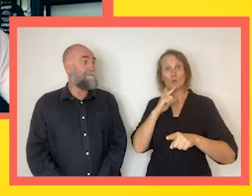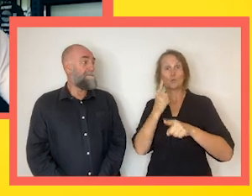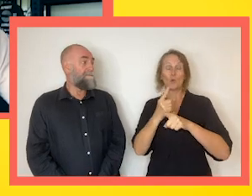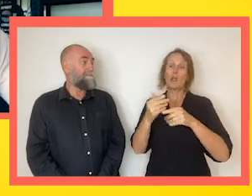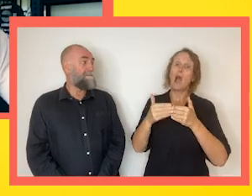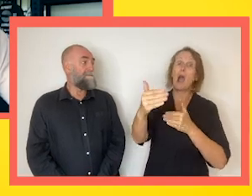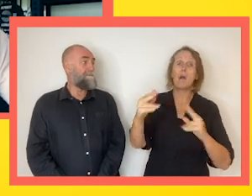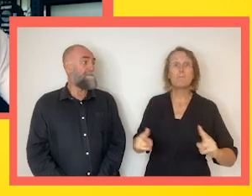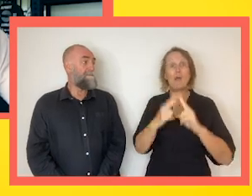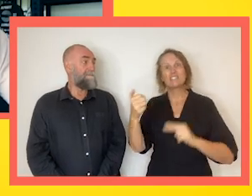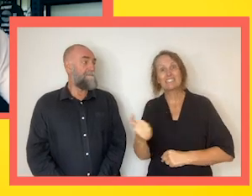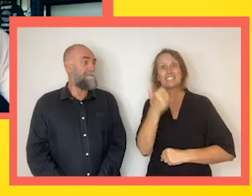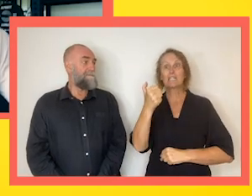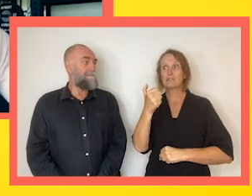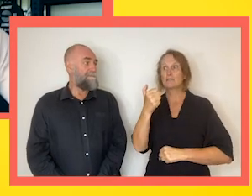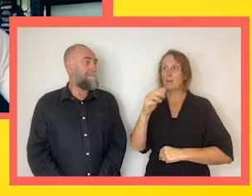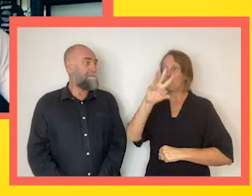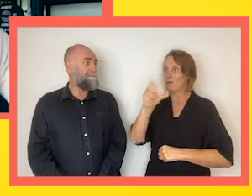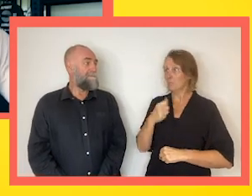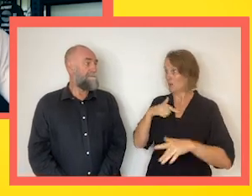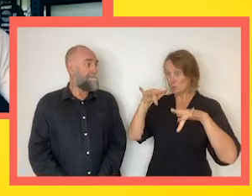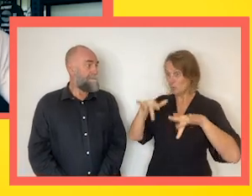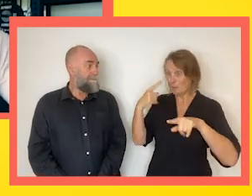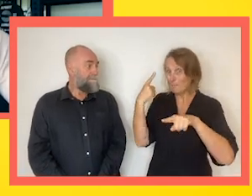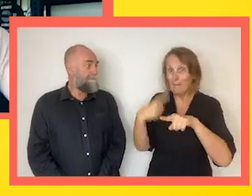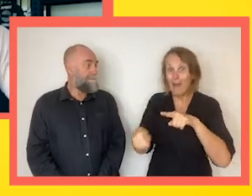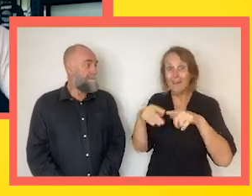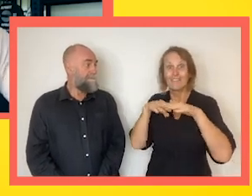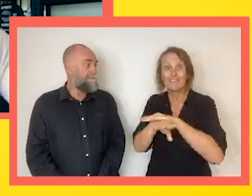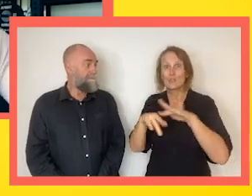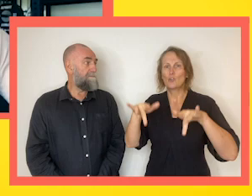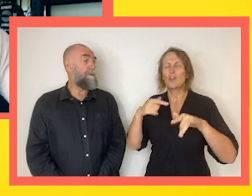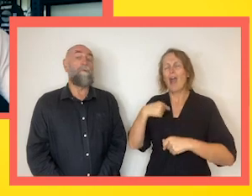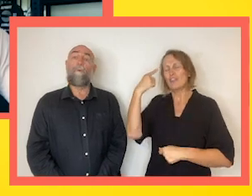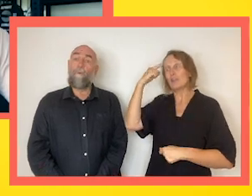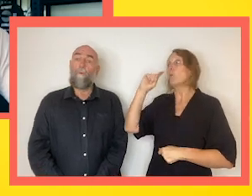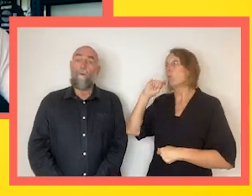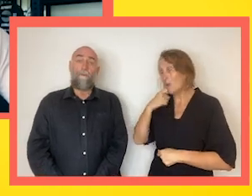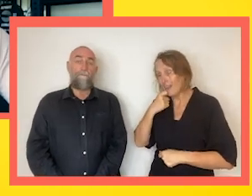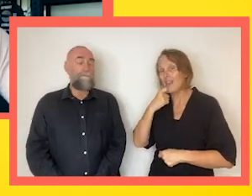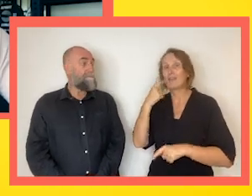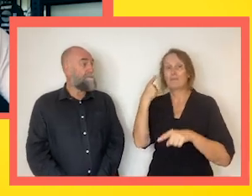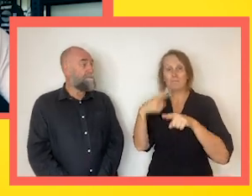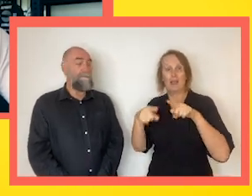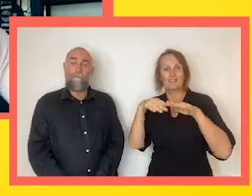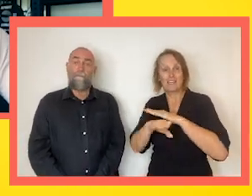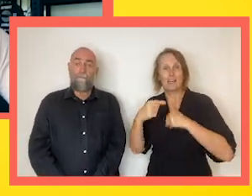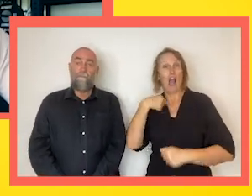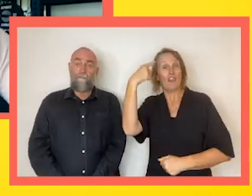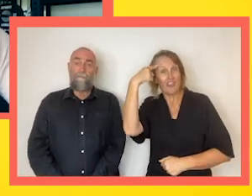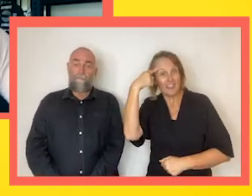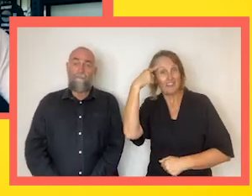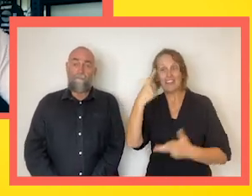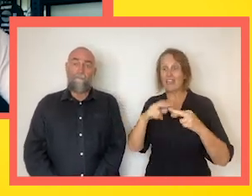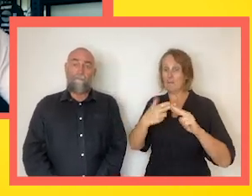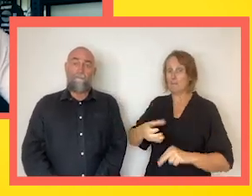Games when you haven't qualified. So I don't want to get ahead of myself. I know we do have a good chance of qualifying if we finish on the